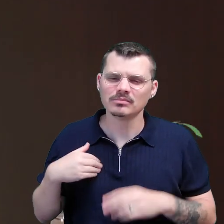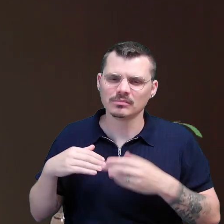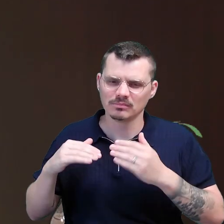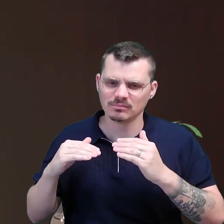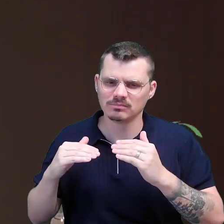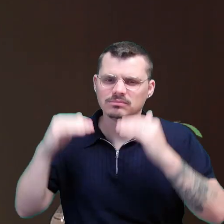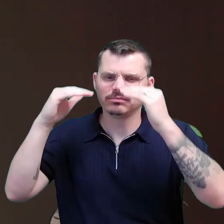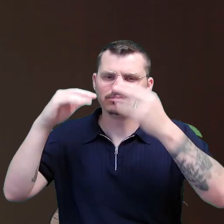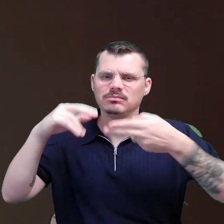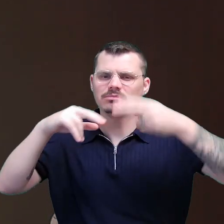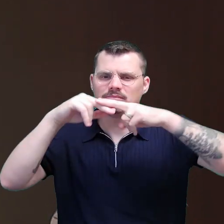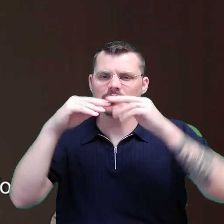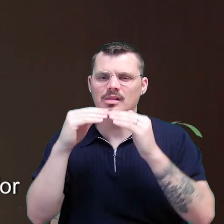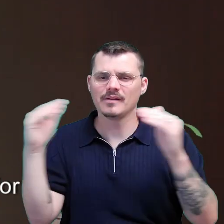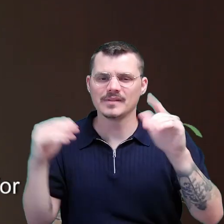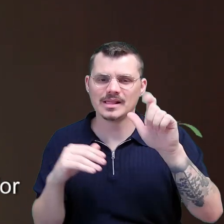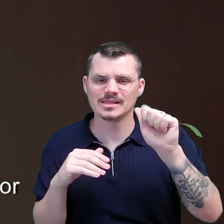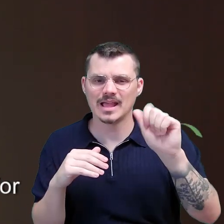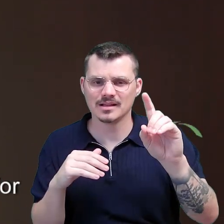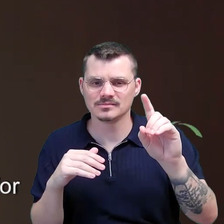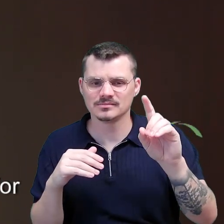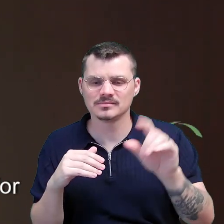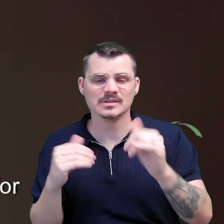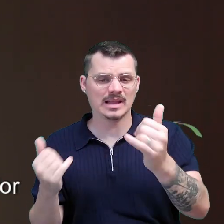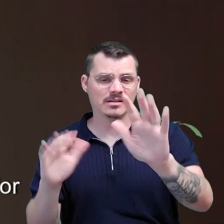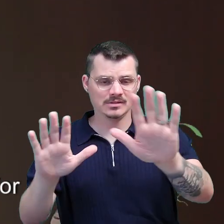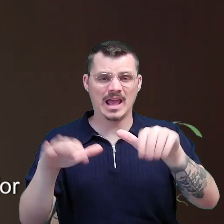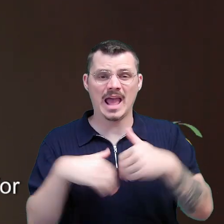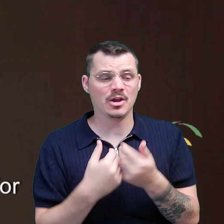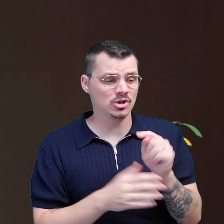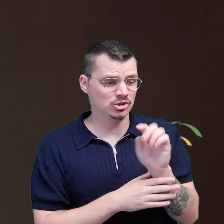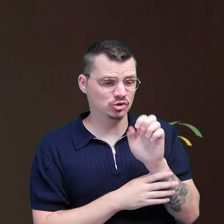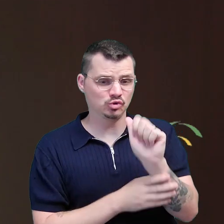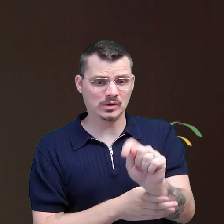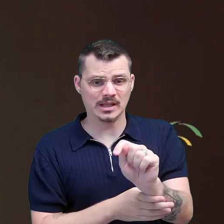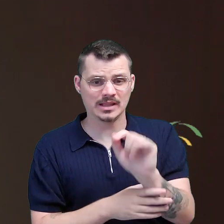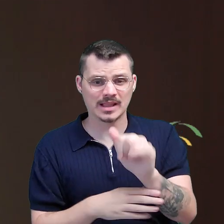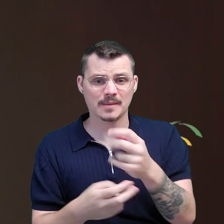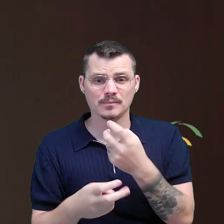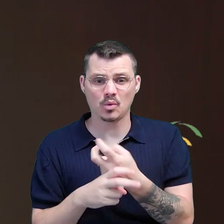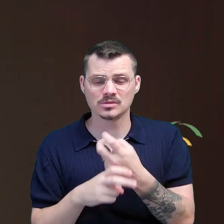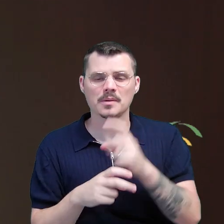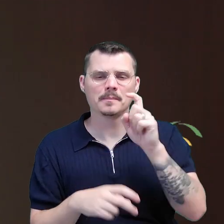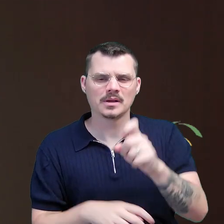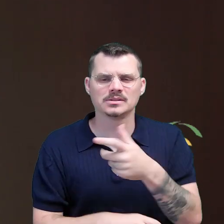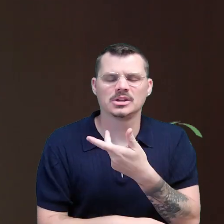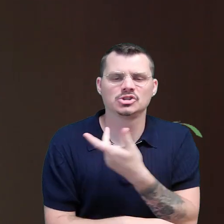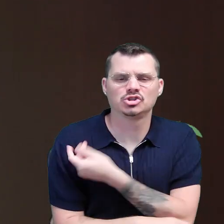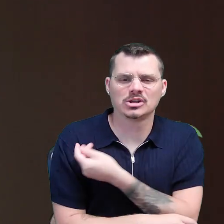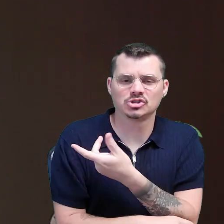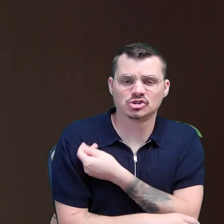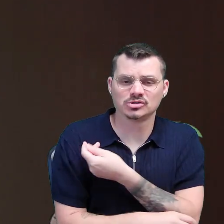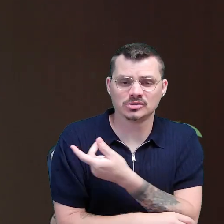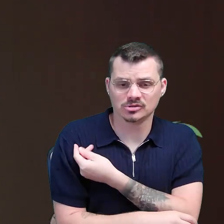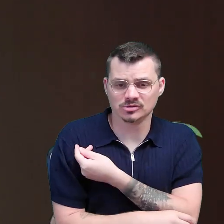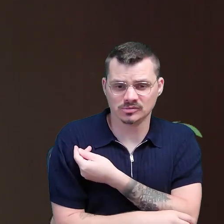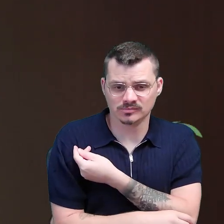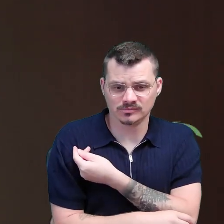level of lead. Now, the proper way to treat this poison for him involved an injection,